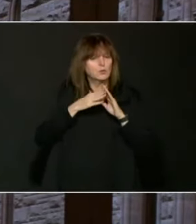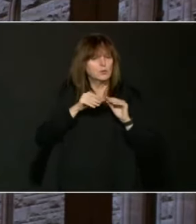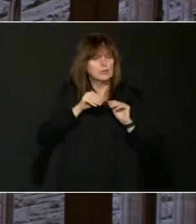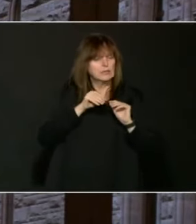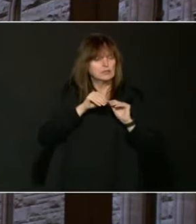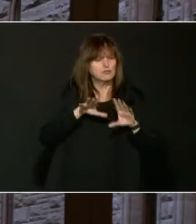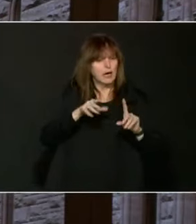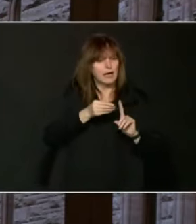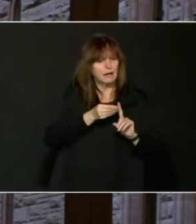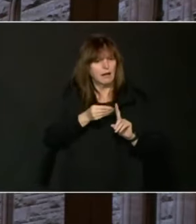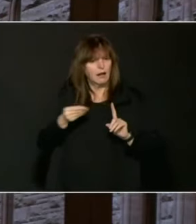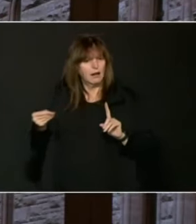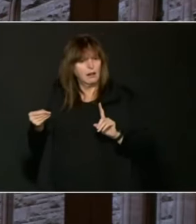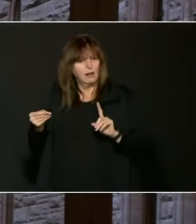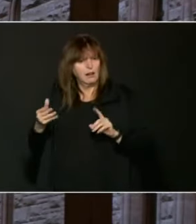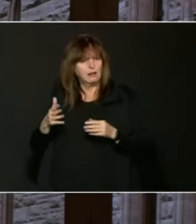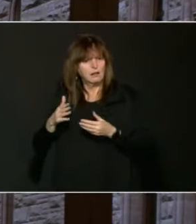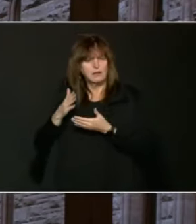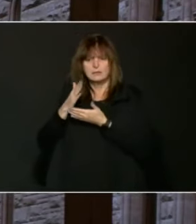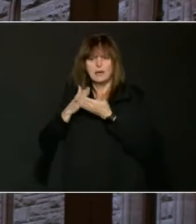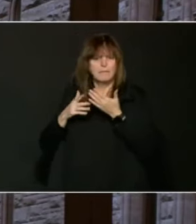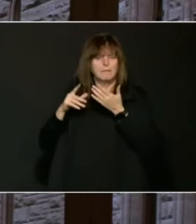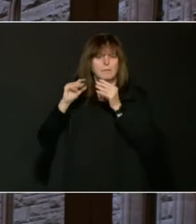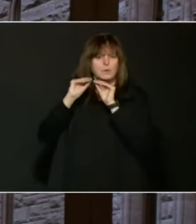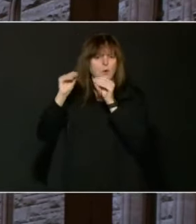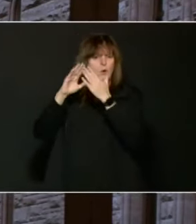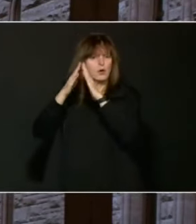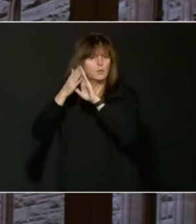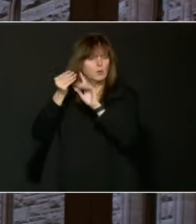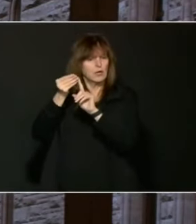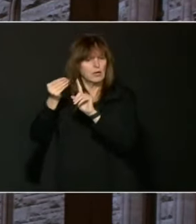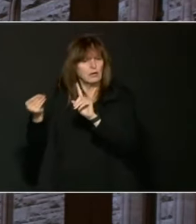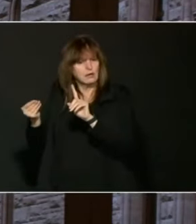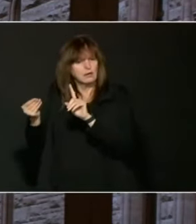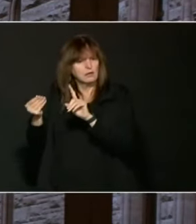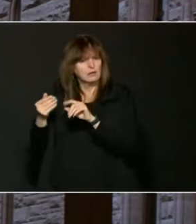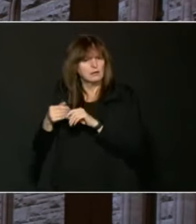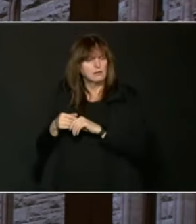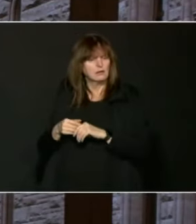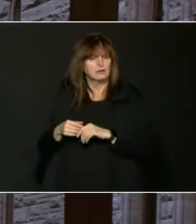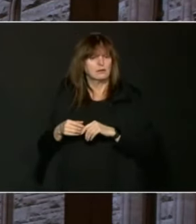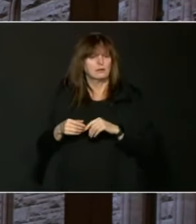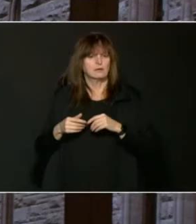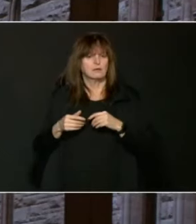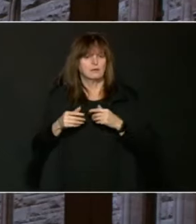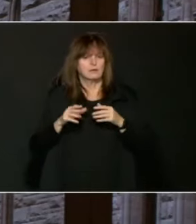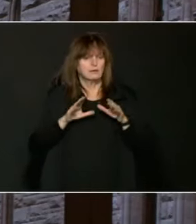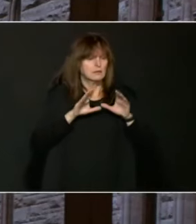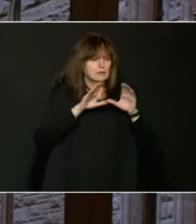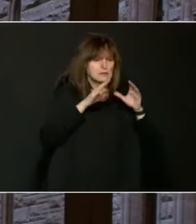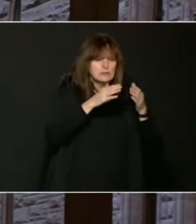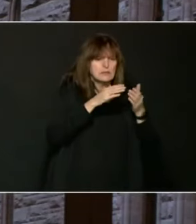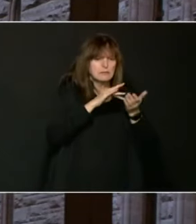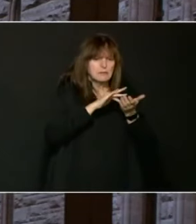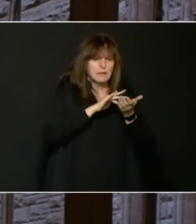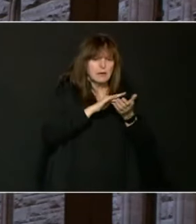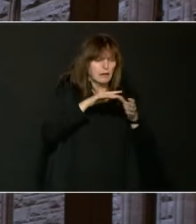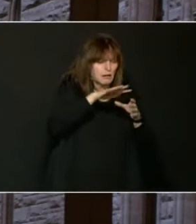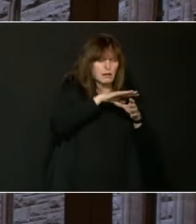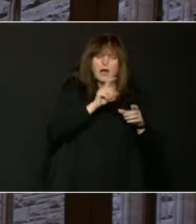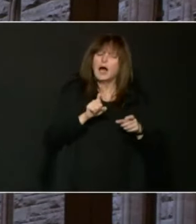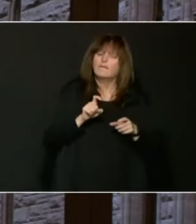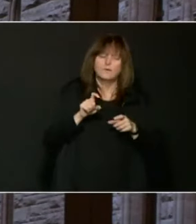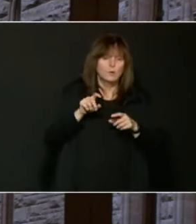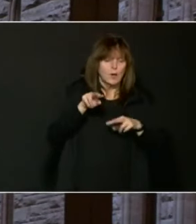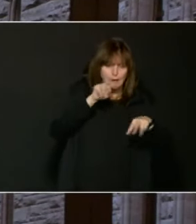epi-linked. So their capacity as a local medical officer and team to keep on top of that case contact management is very critical, because